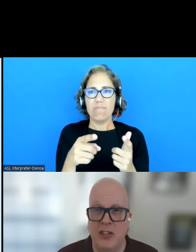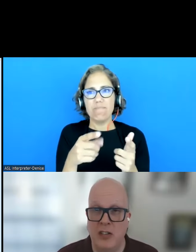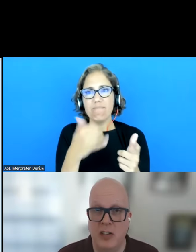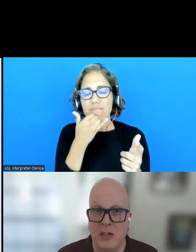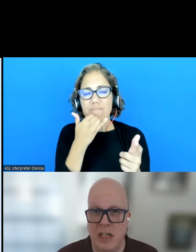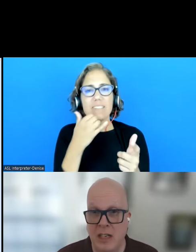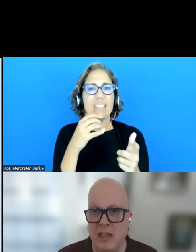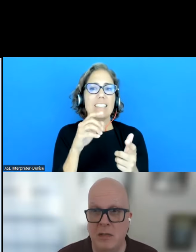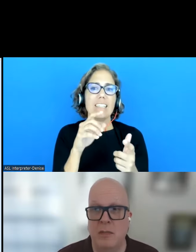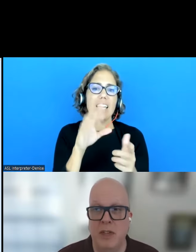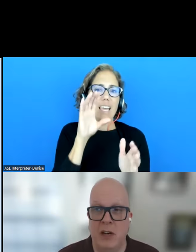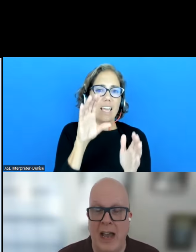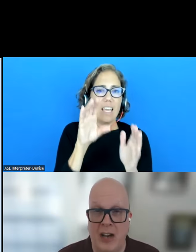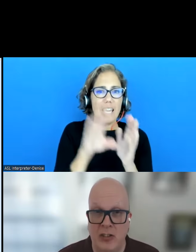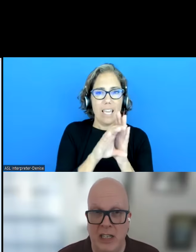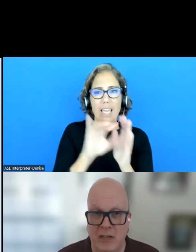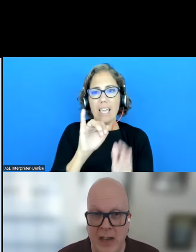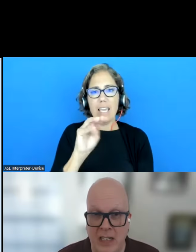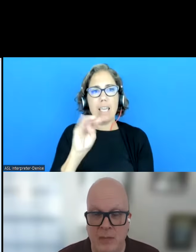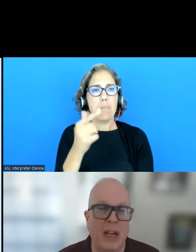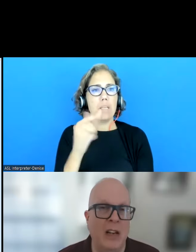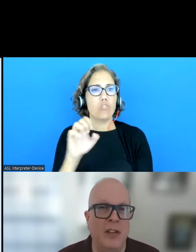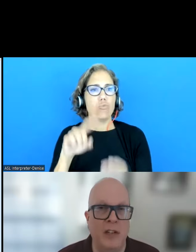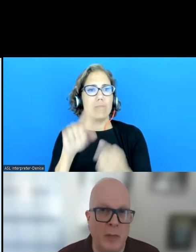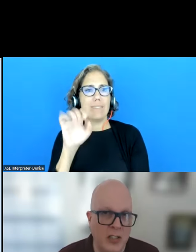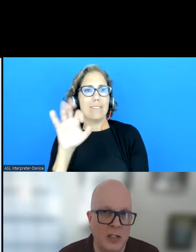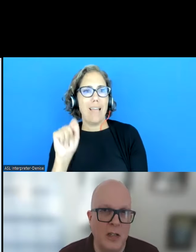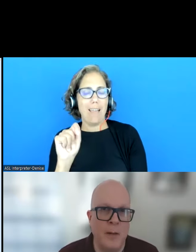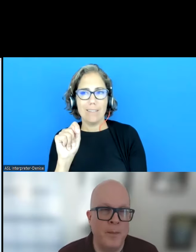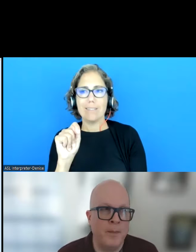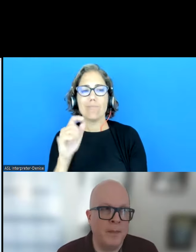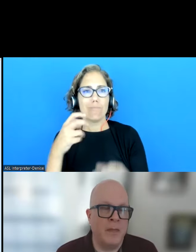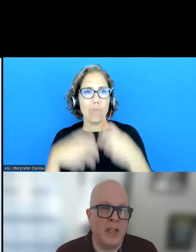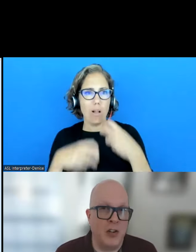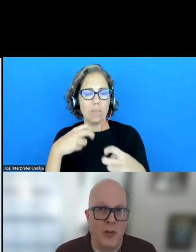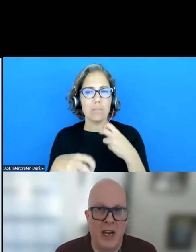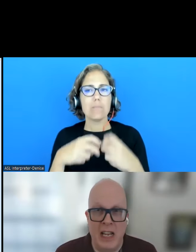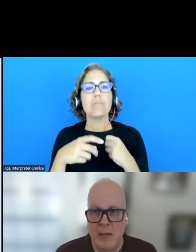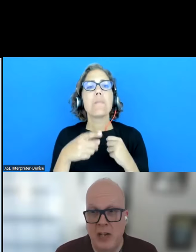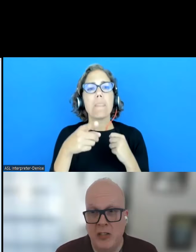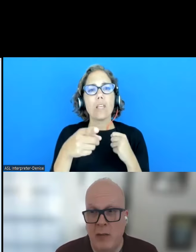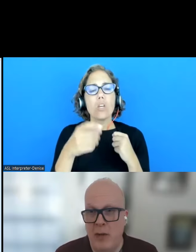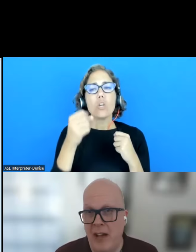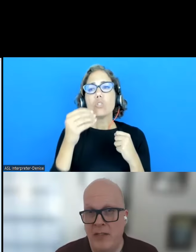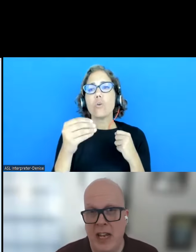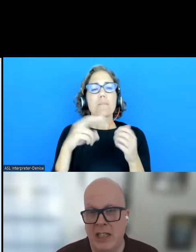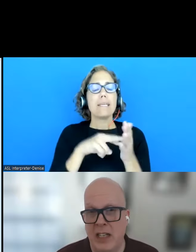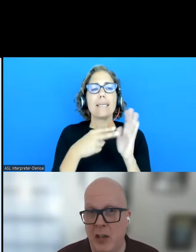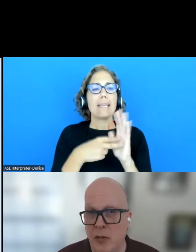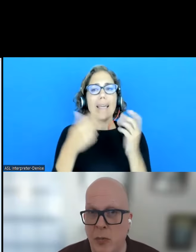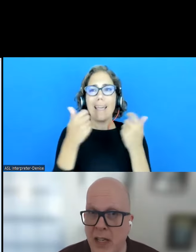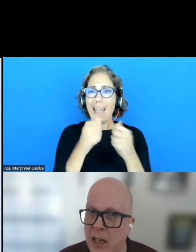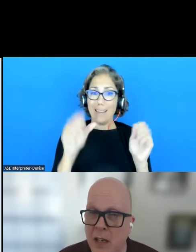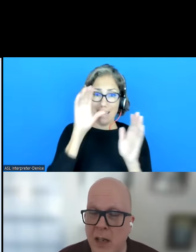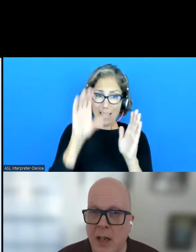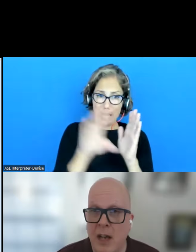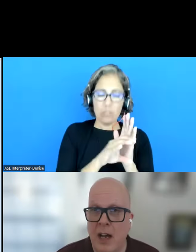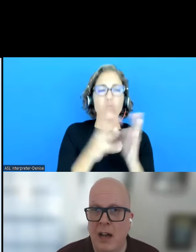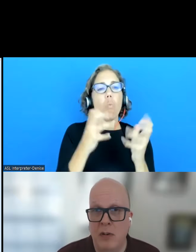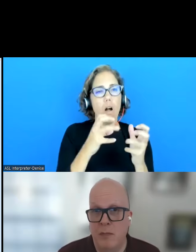problem, because you're using it to actually convey some meaningful information. So for any image, I would have text that goes with